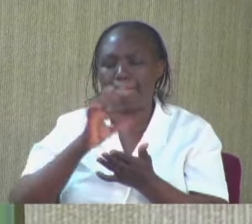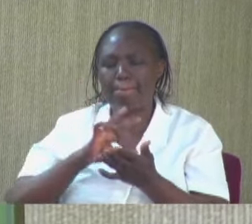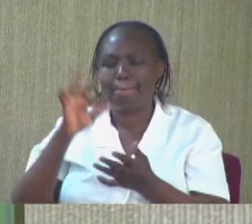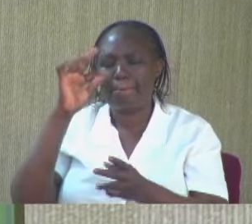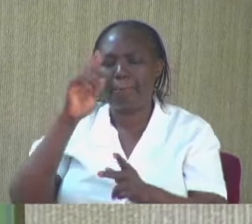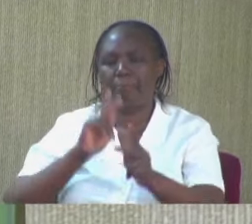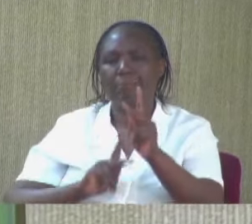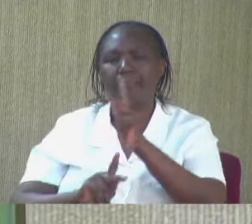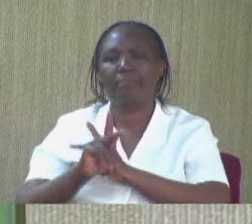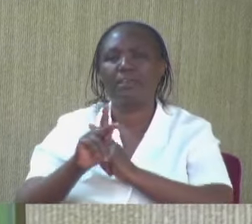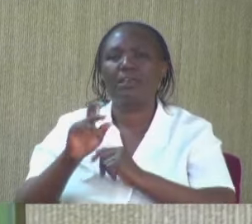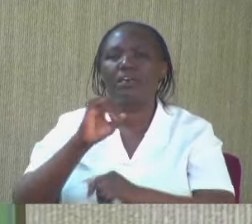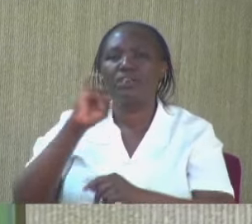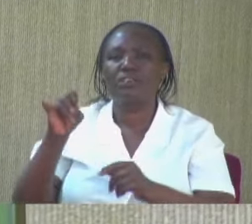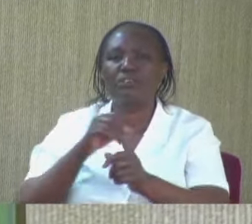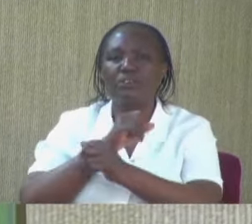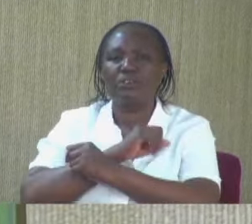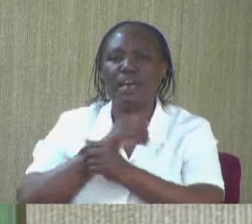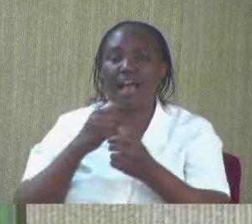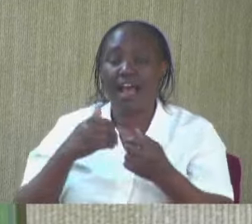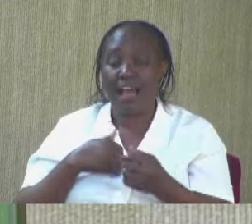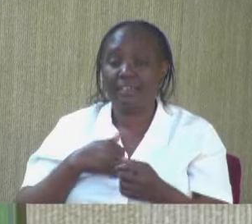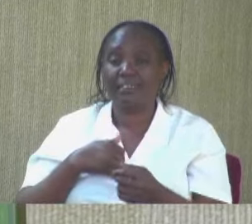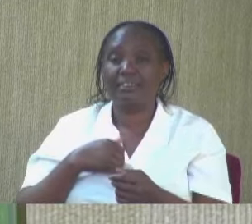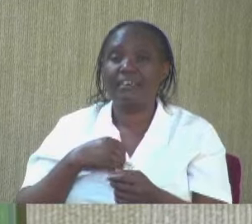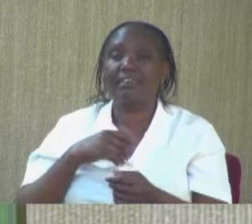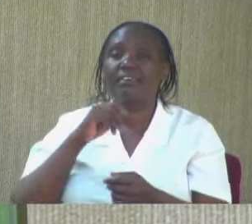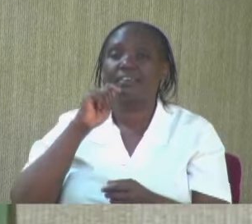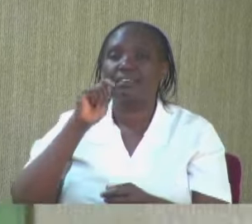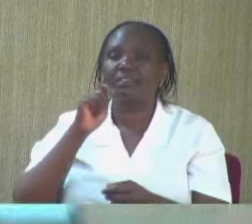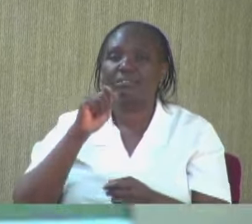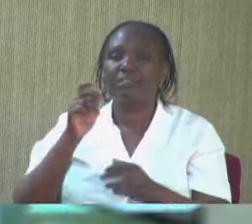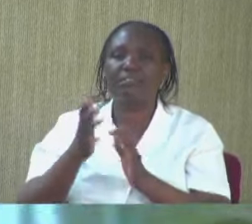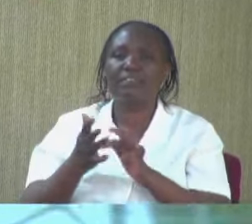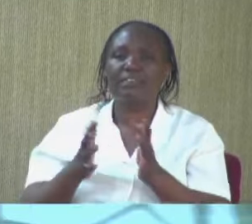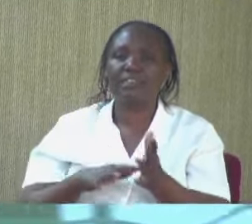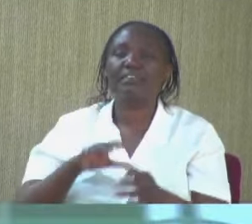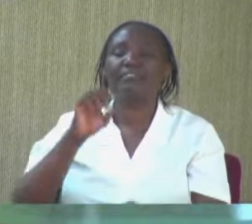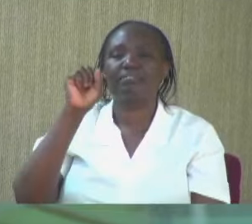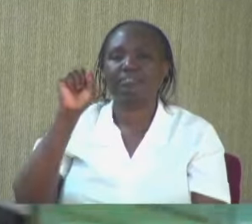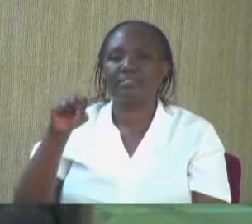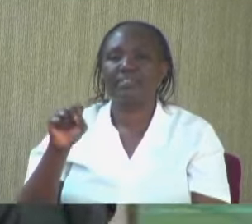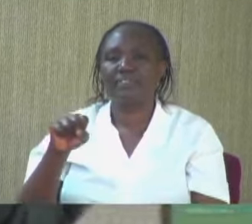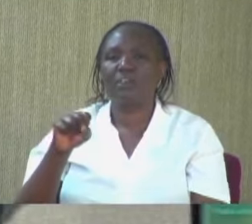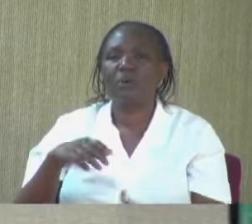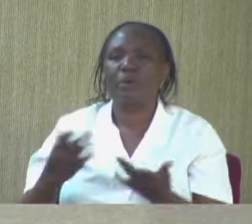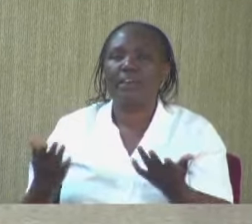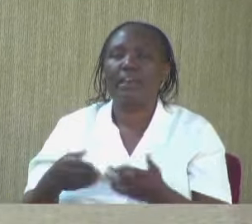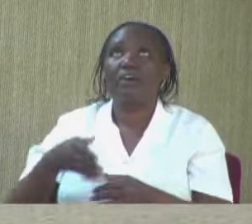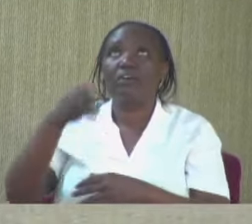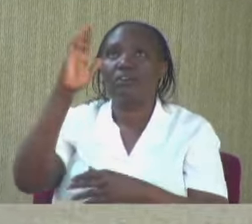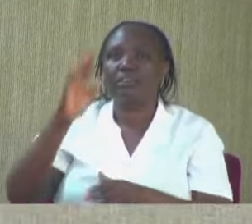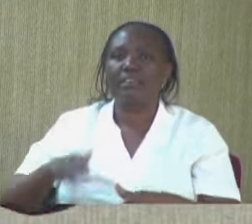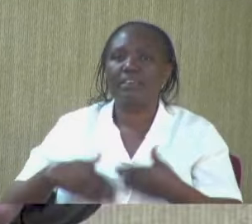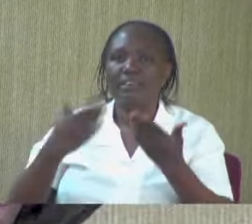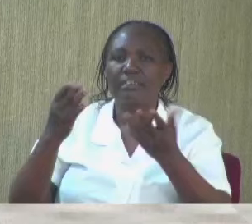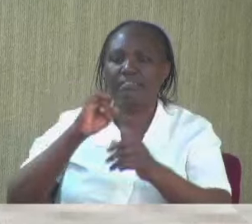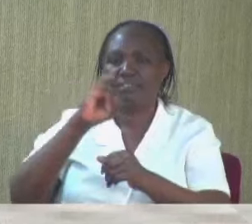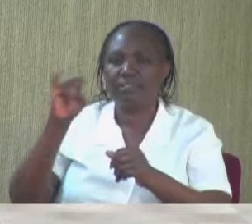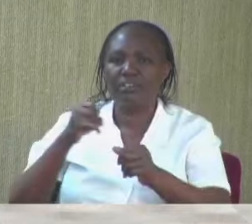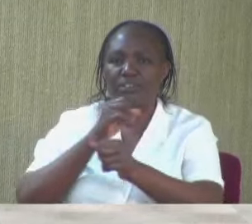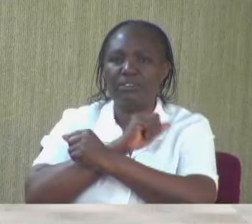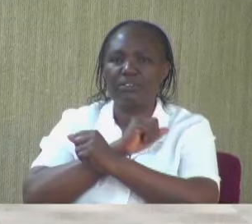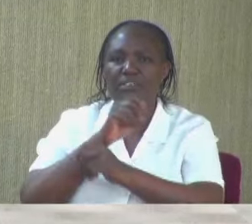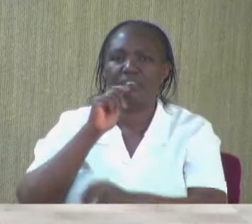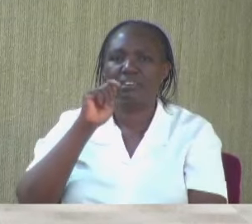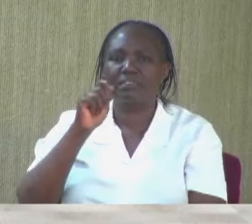did John have the testimony of Jesus? Absolutely. When God gave John the testimony of